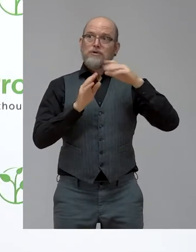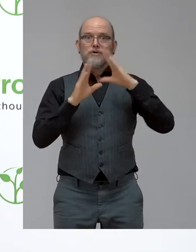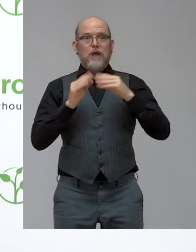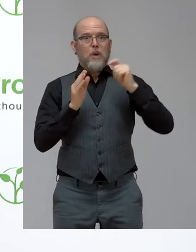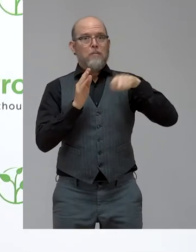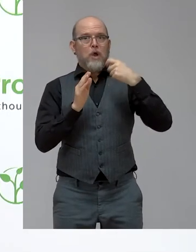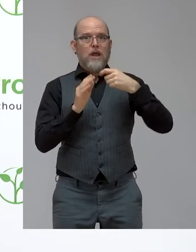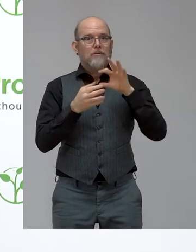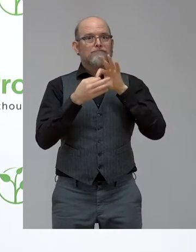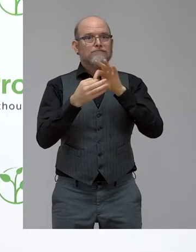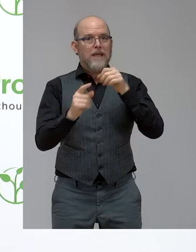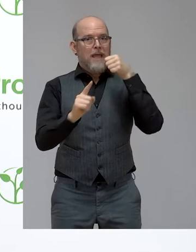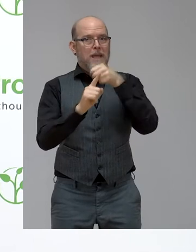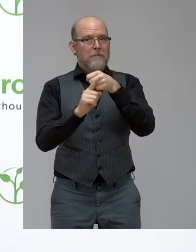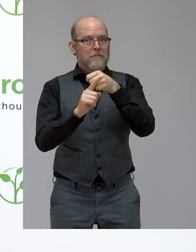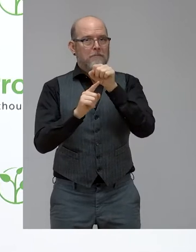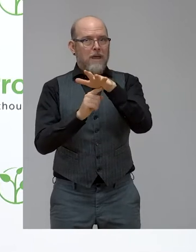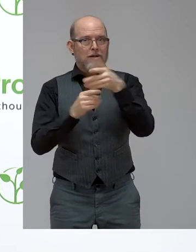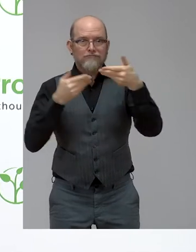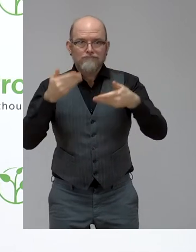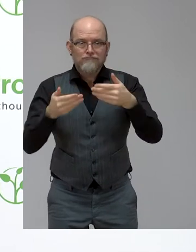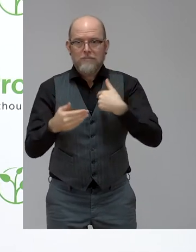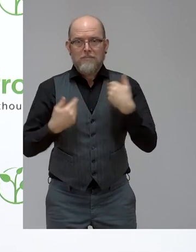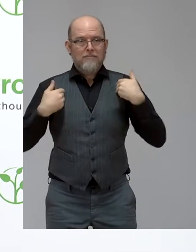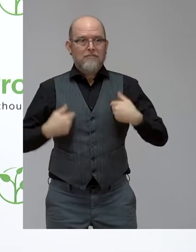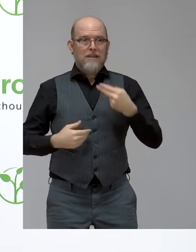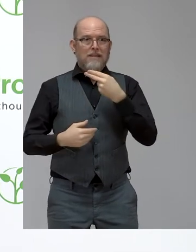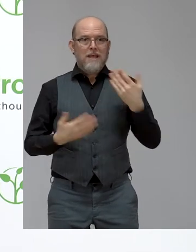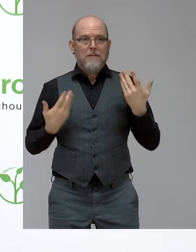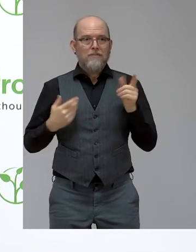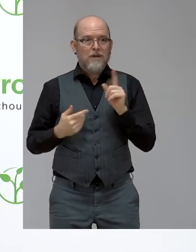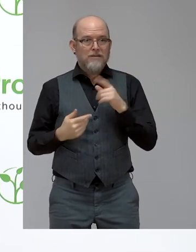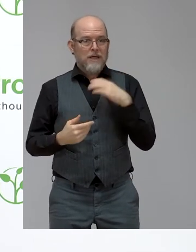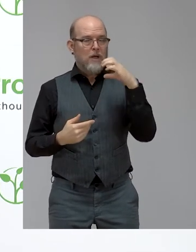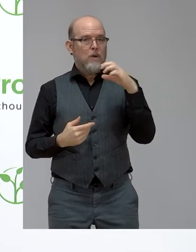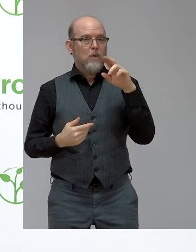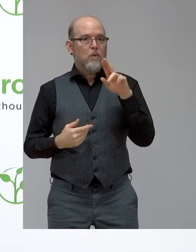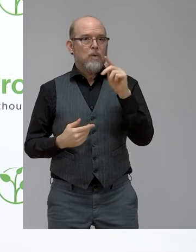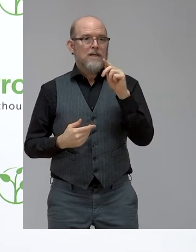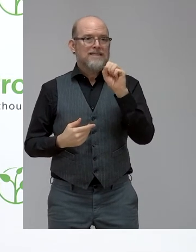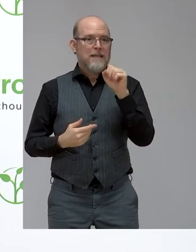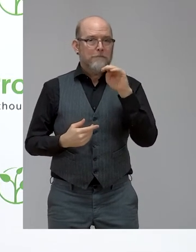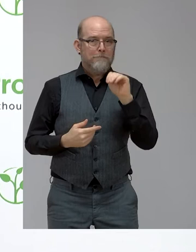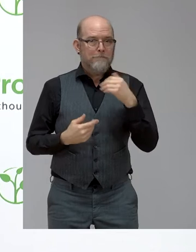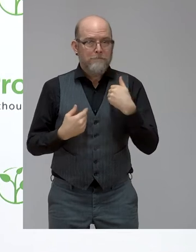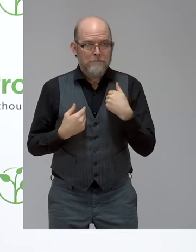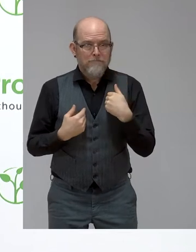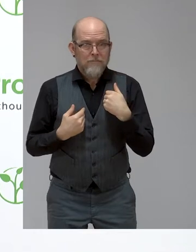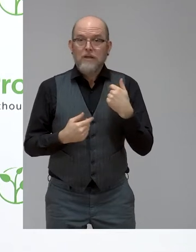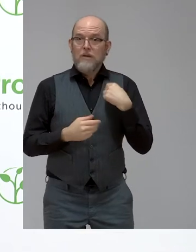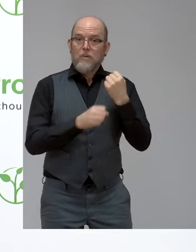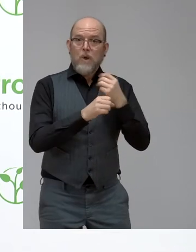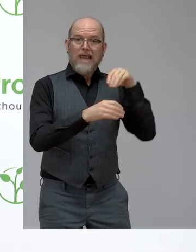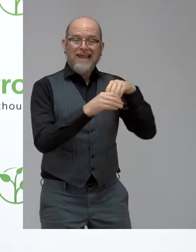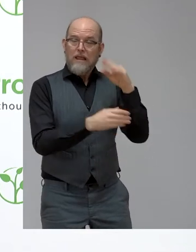us. My name is Loic van Cutsem. I indeed, as Sima mentioned, I work for Ashoka, and I have the privilege of